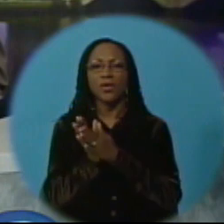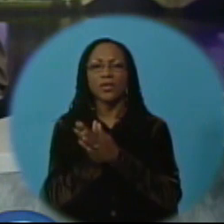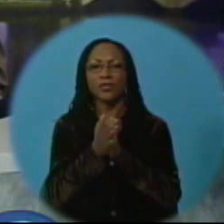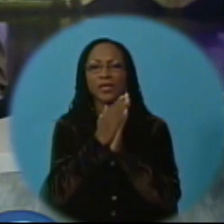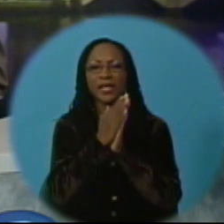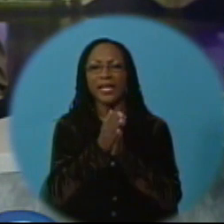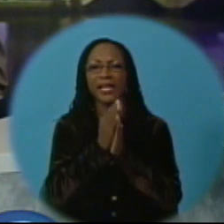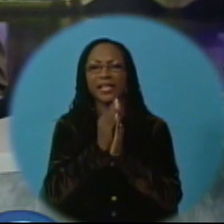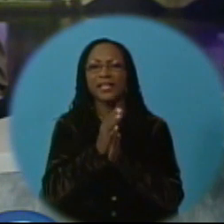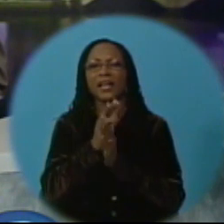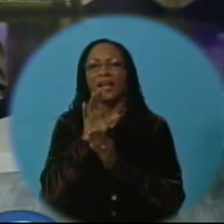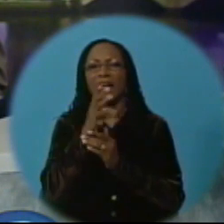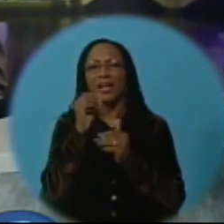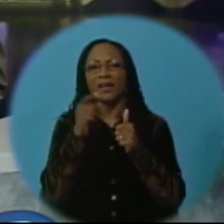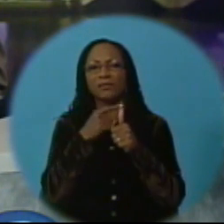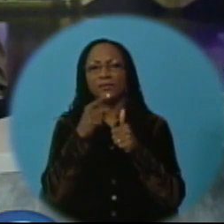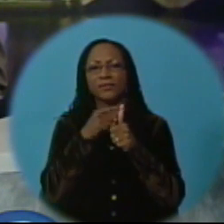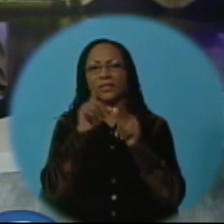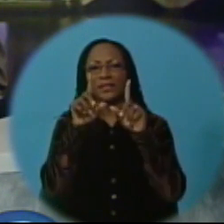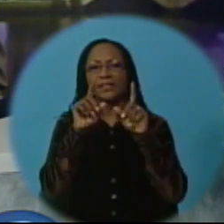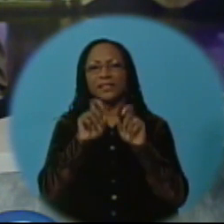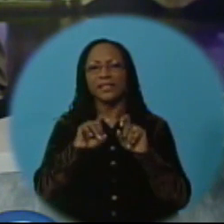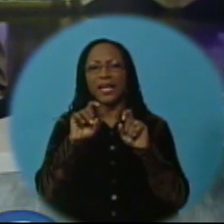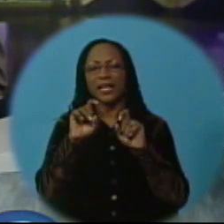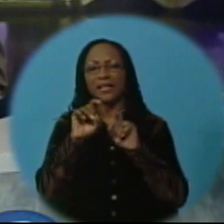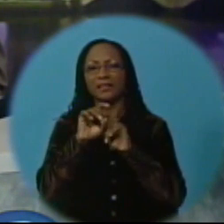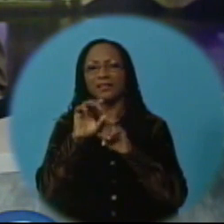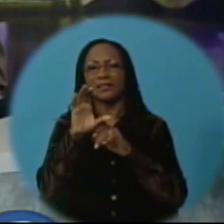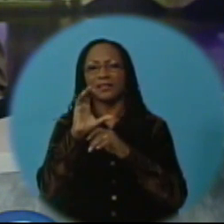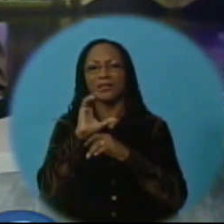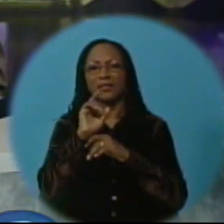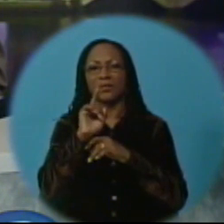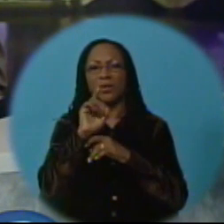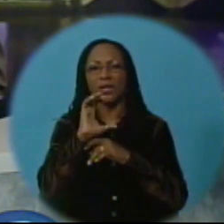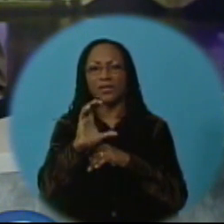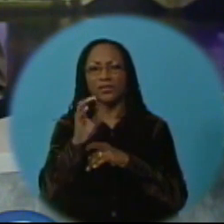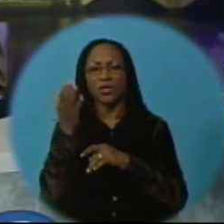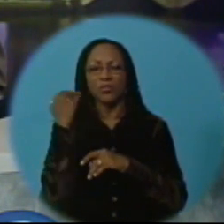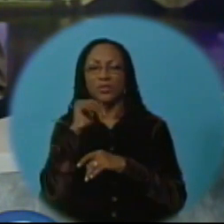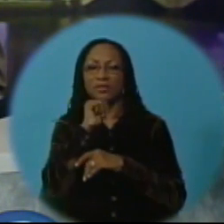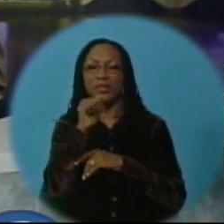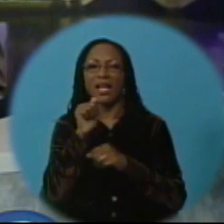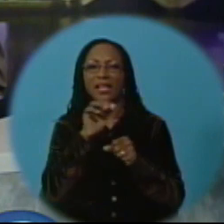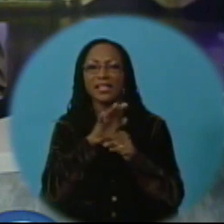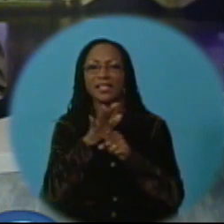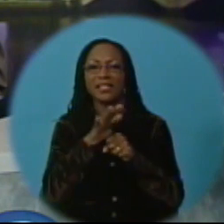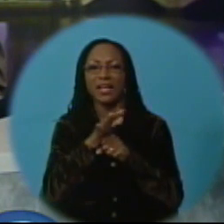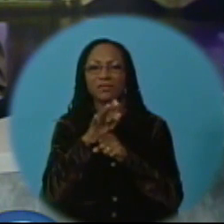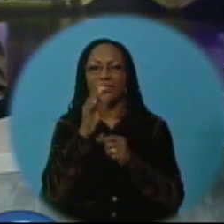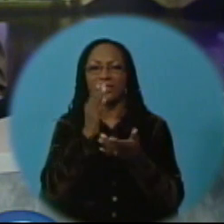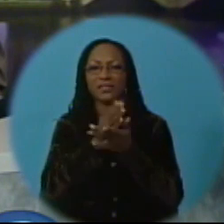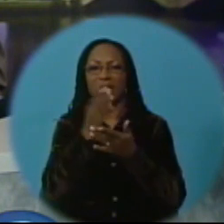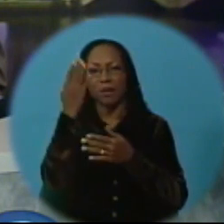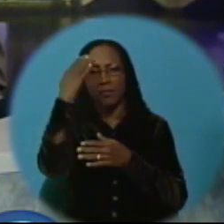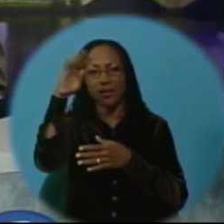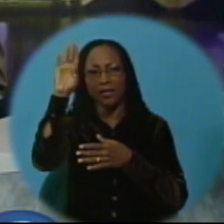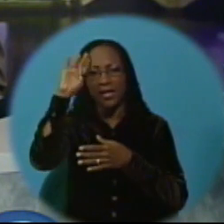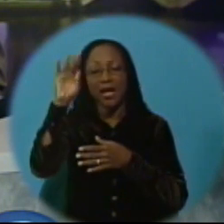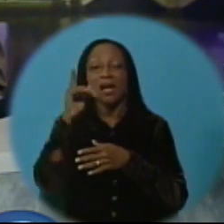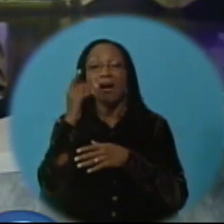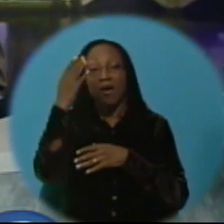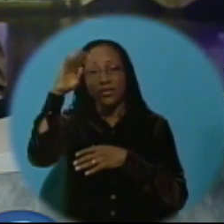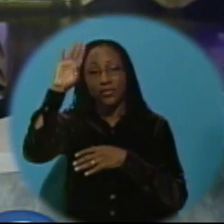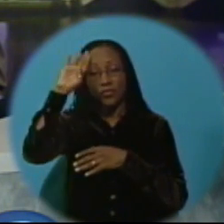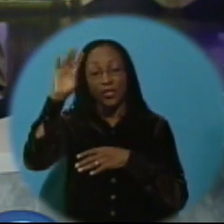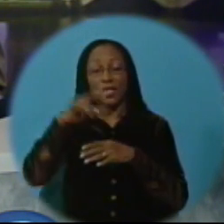a battling maiden test century from England's Ben Stokes wasn't enough to stop Australia from reclaiming the urn with victory in